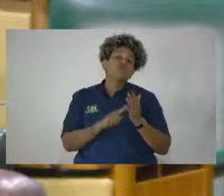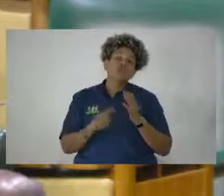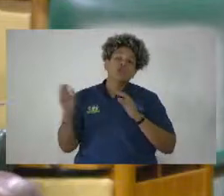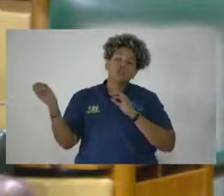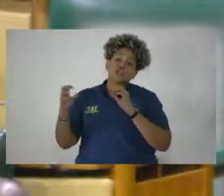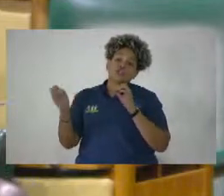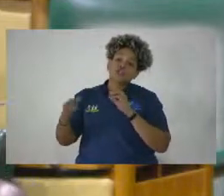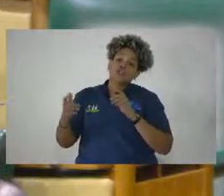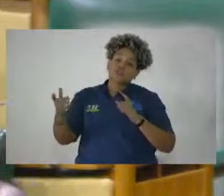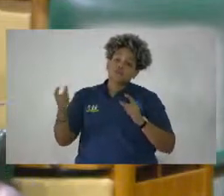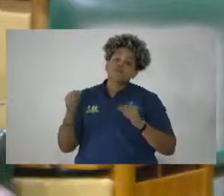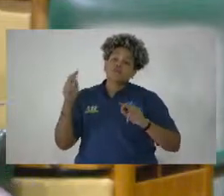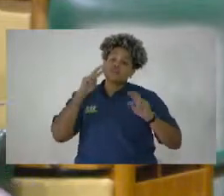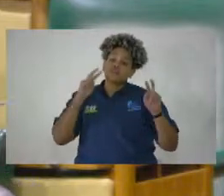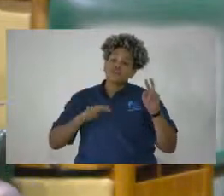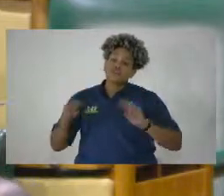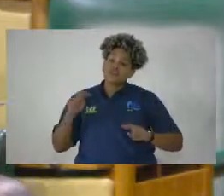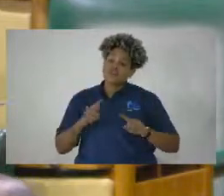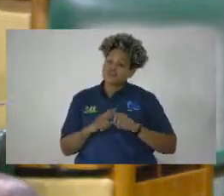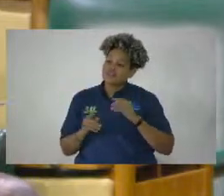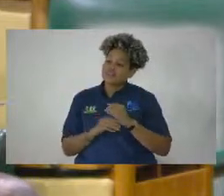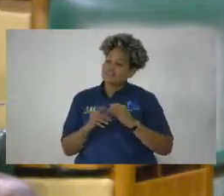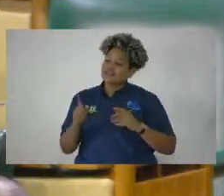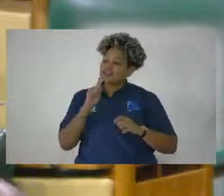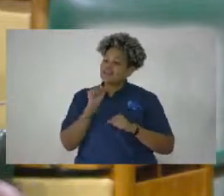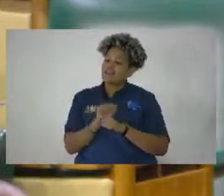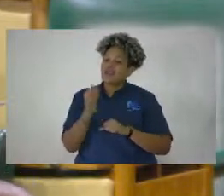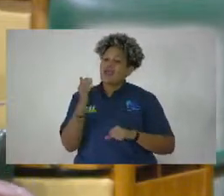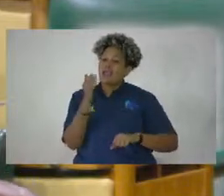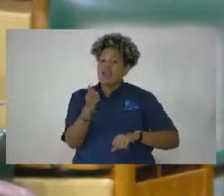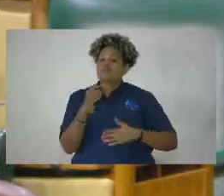to be done that can help us